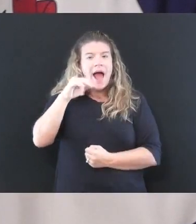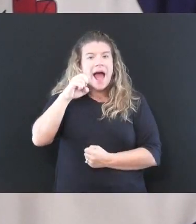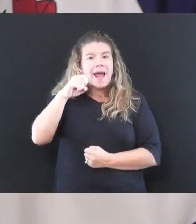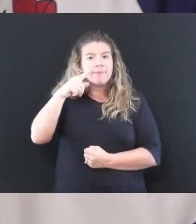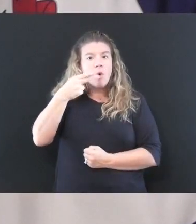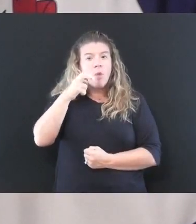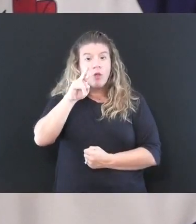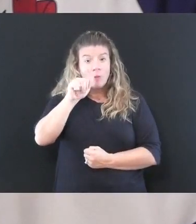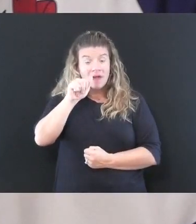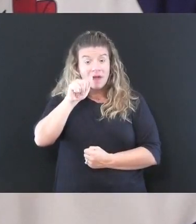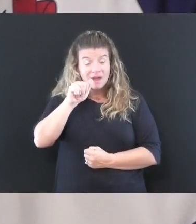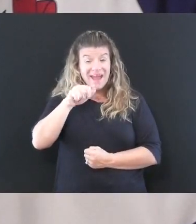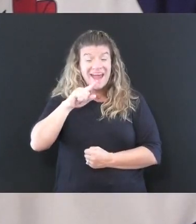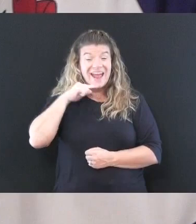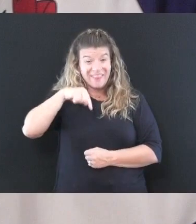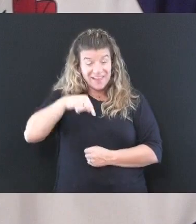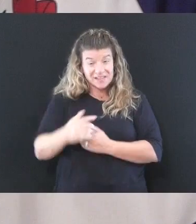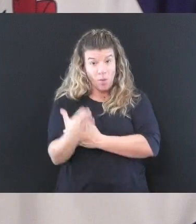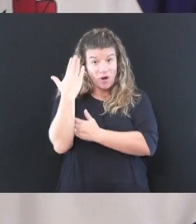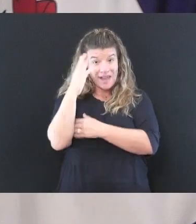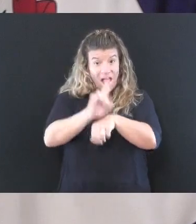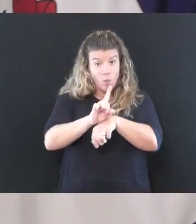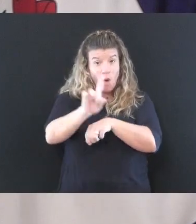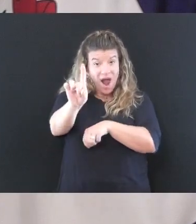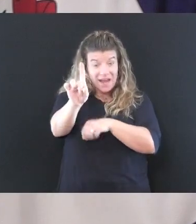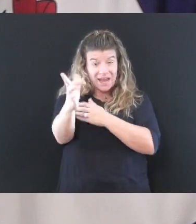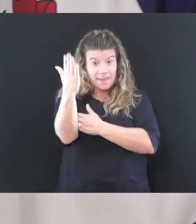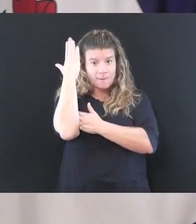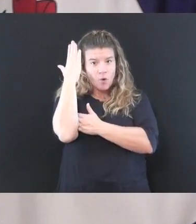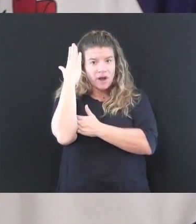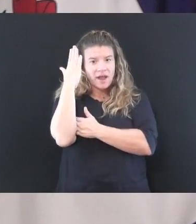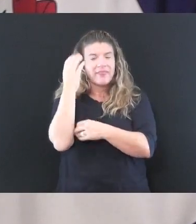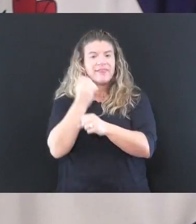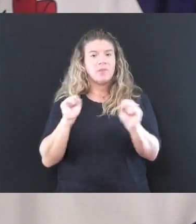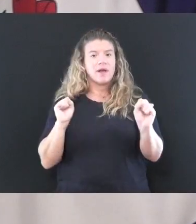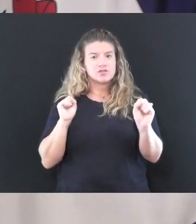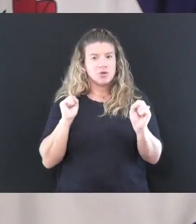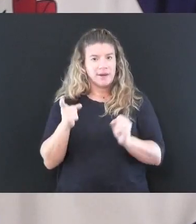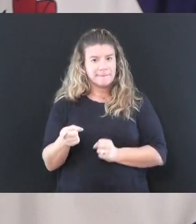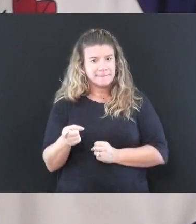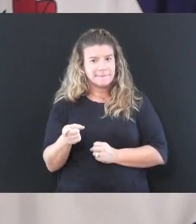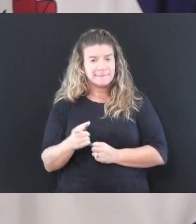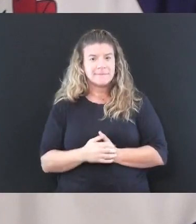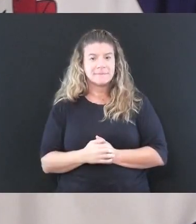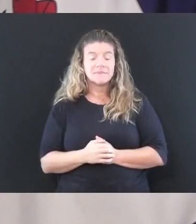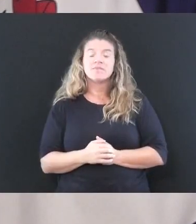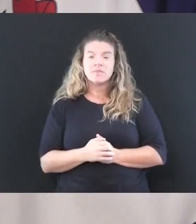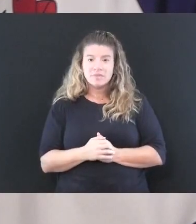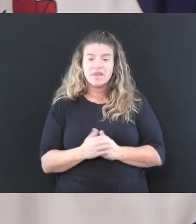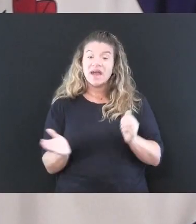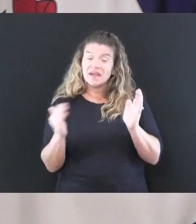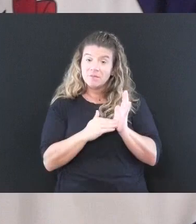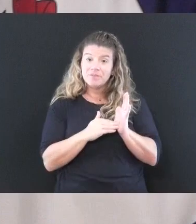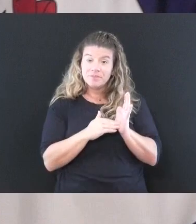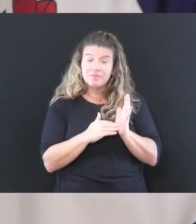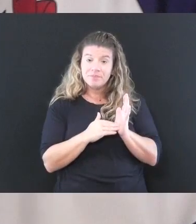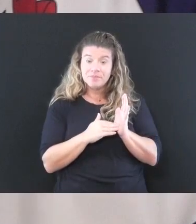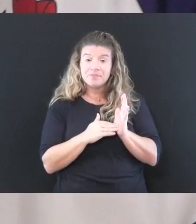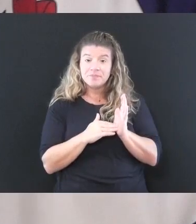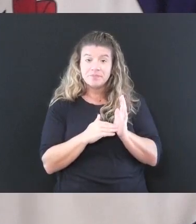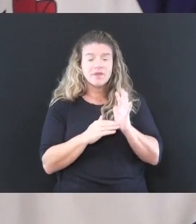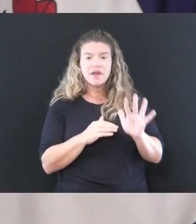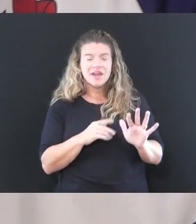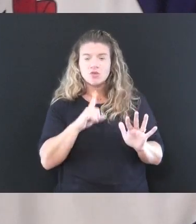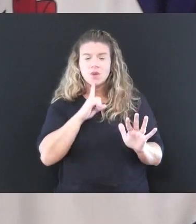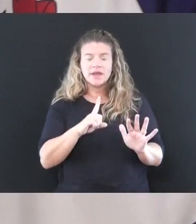a.m. this morning, they rescued him. Again, isn't